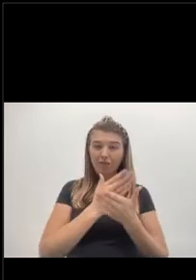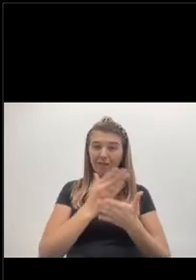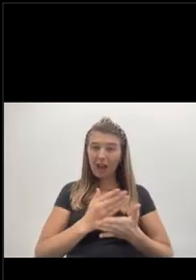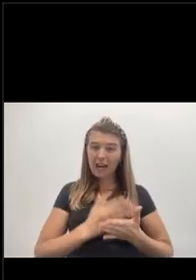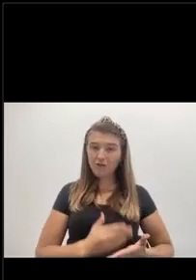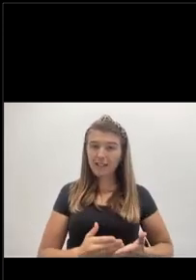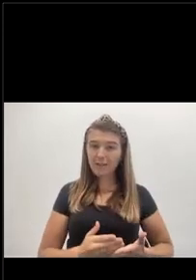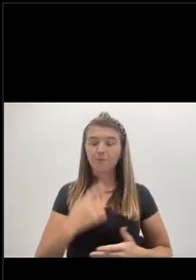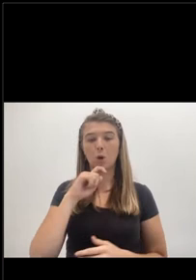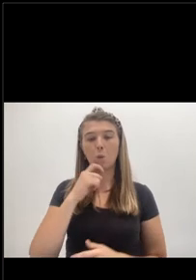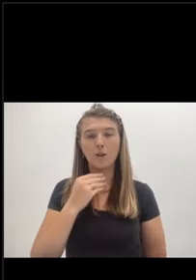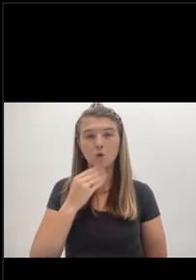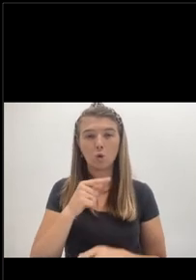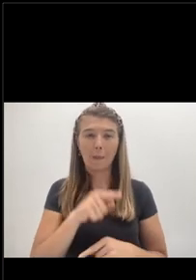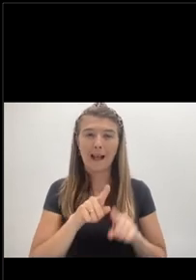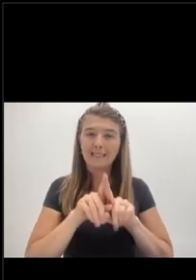to crude oil.